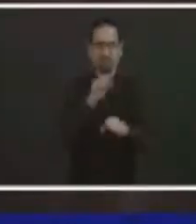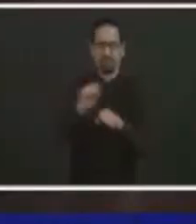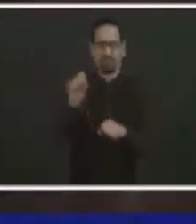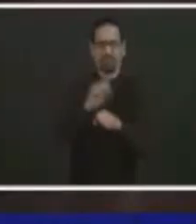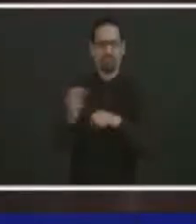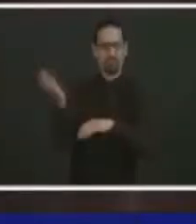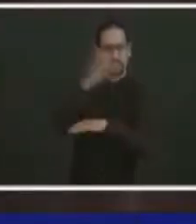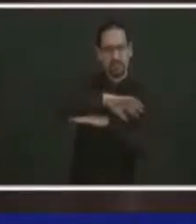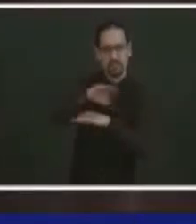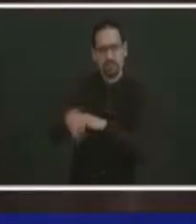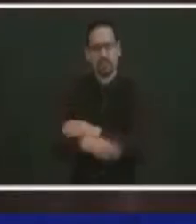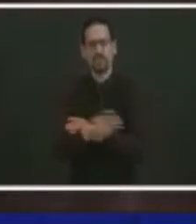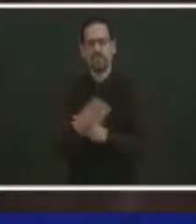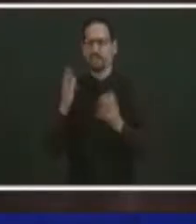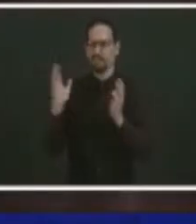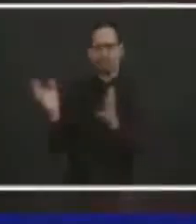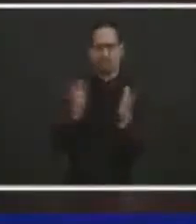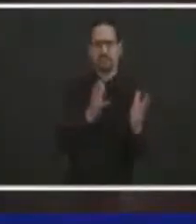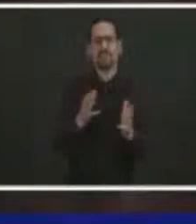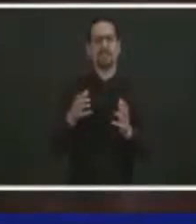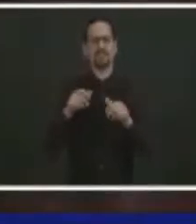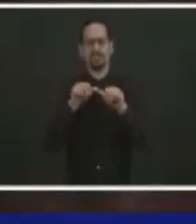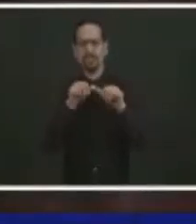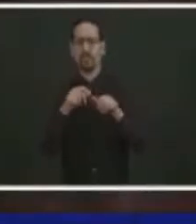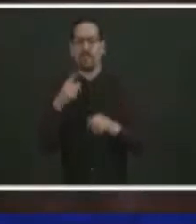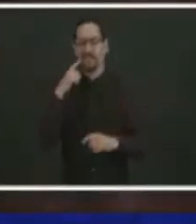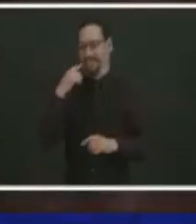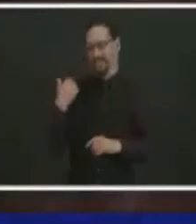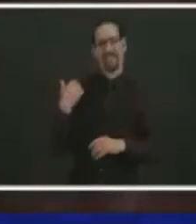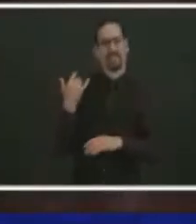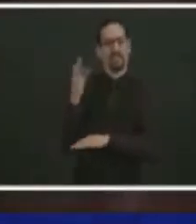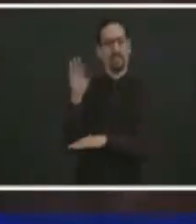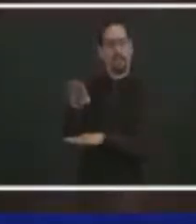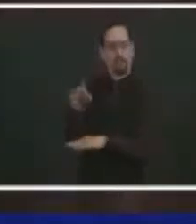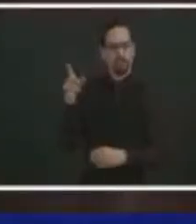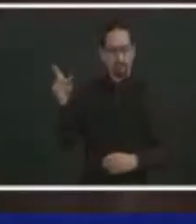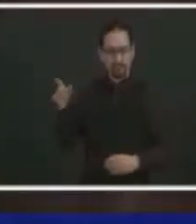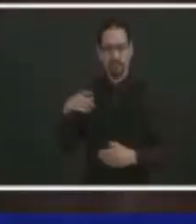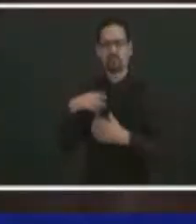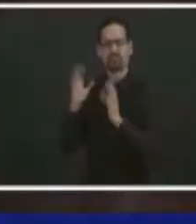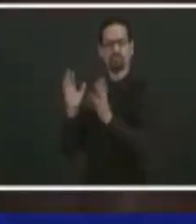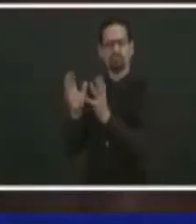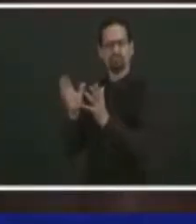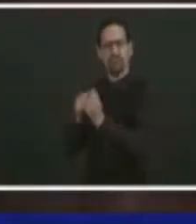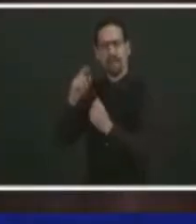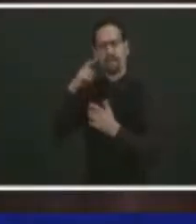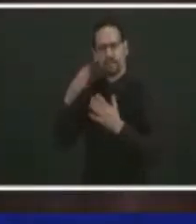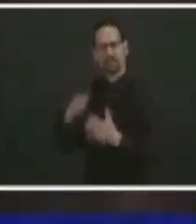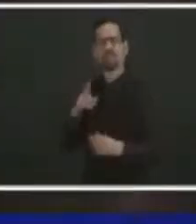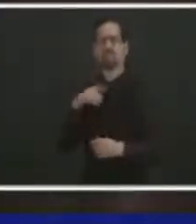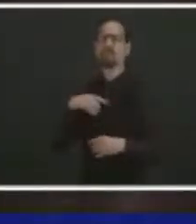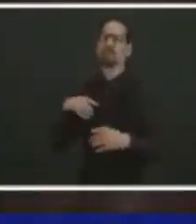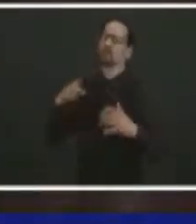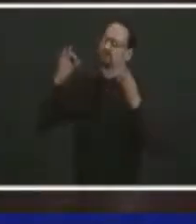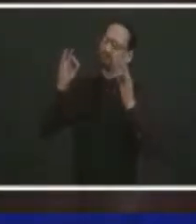this later this afternoon. We are committed to making sure that with